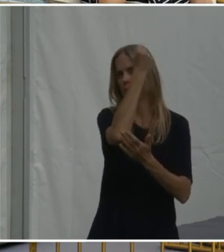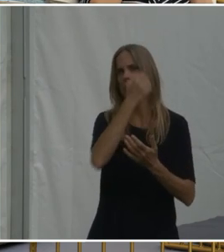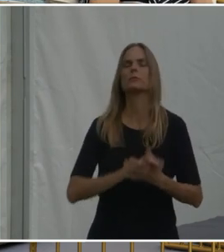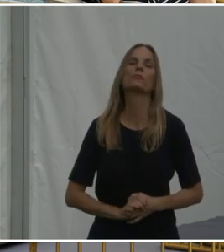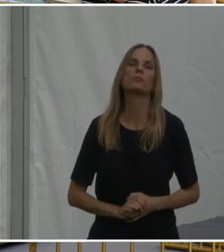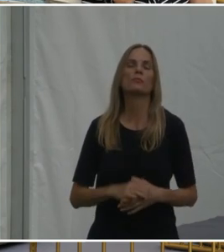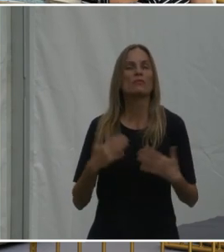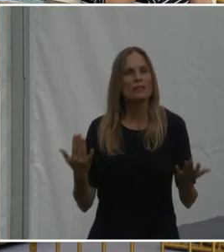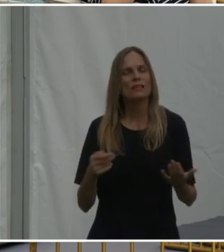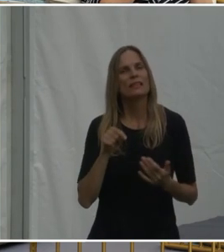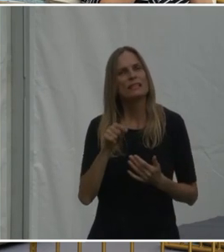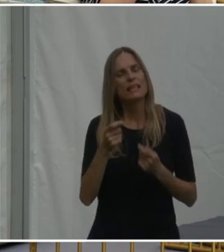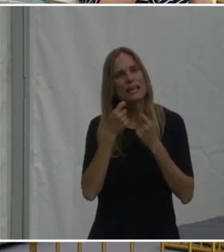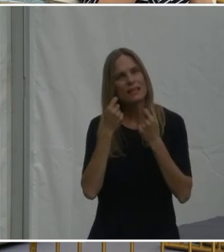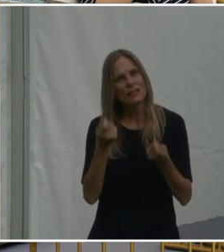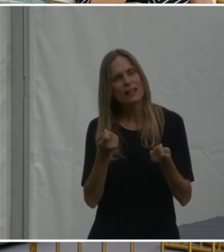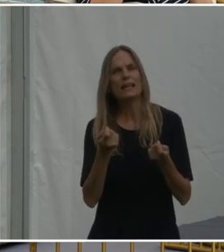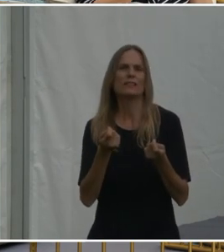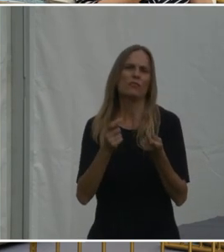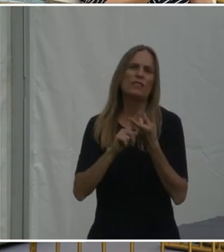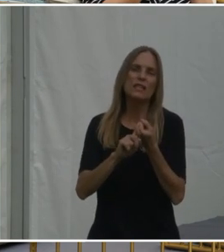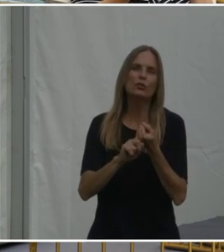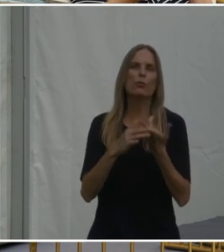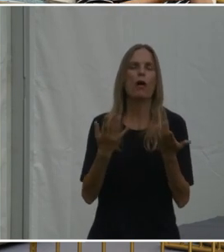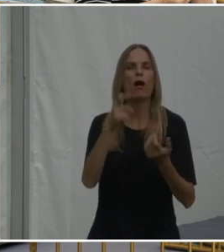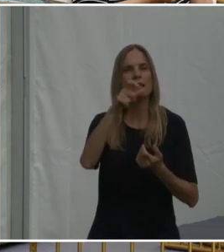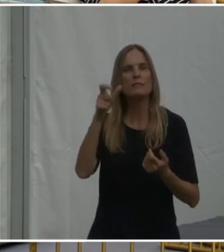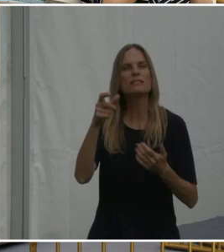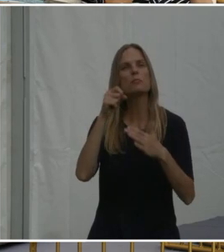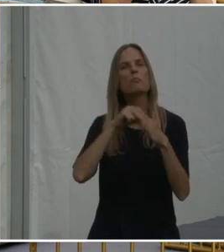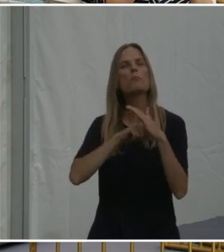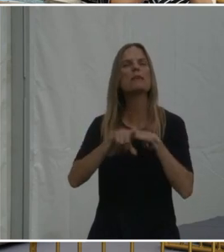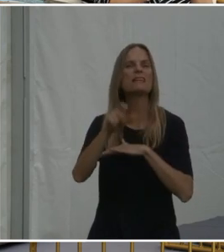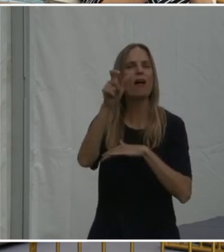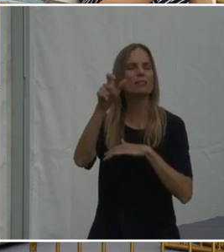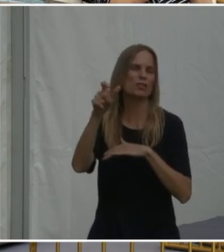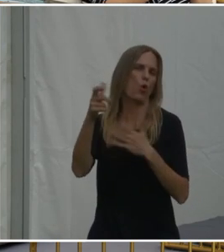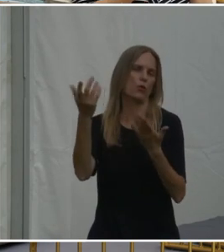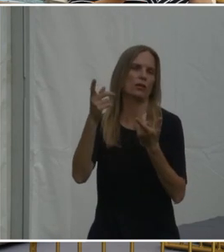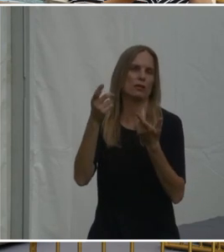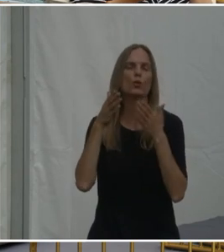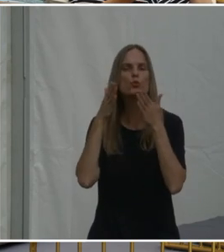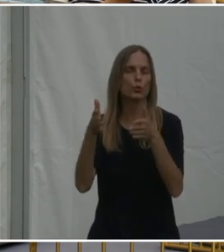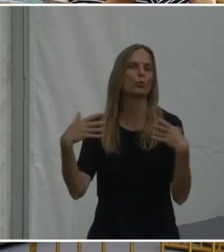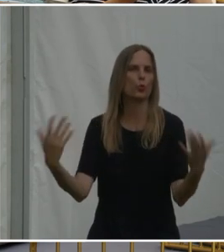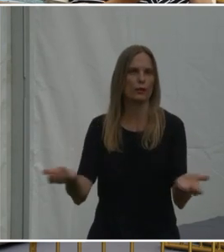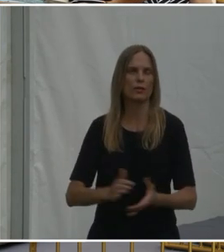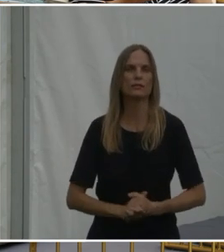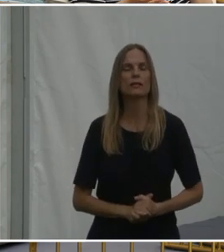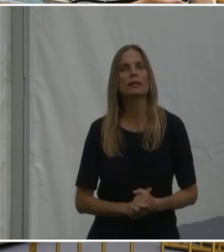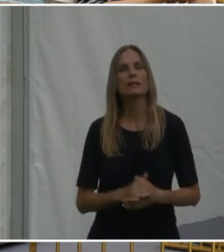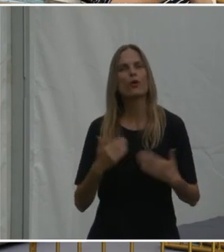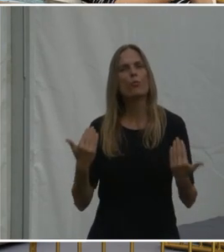how countries approach immigration. So there is not a clear answer how to kind of go forward. Everyone is still